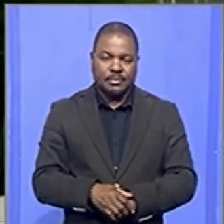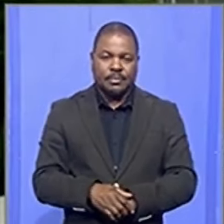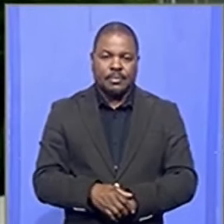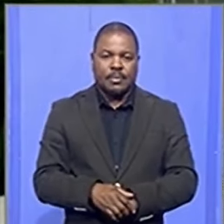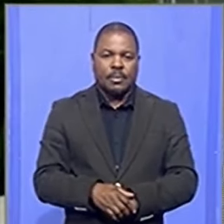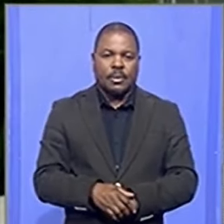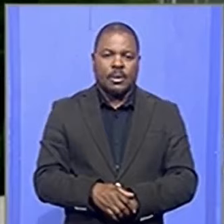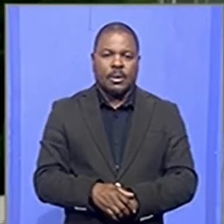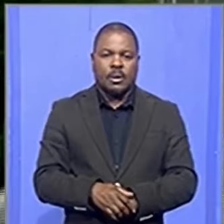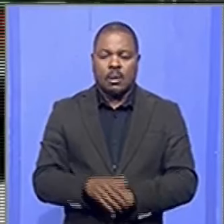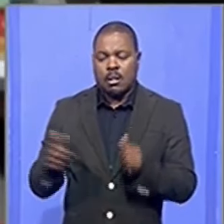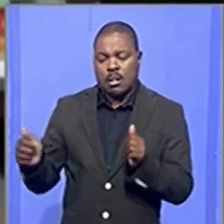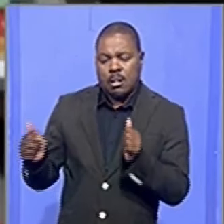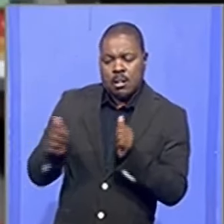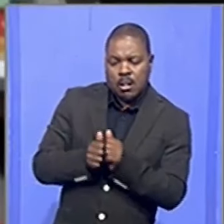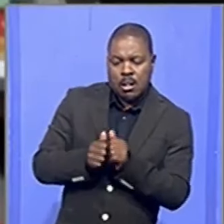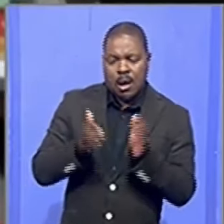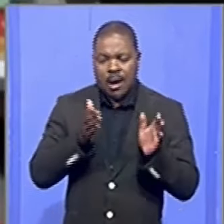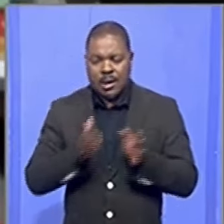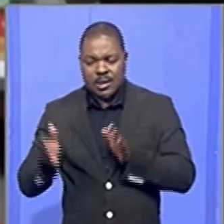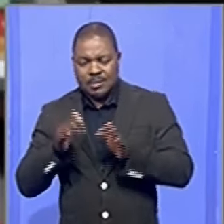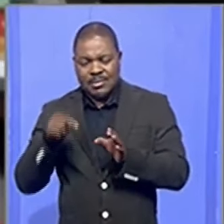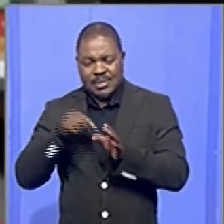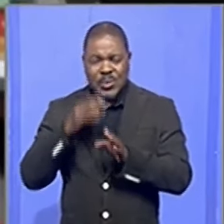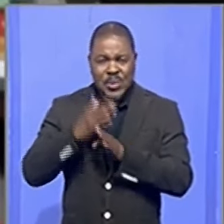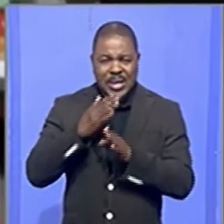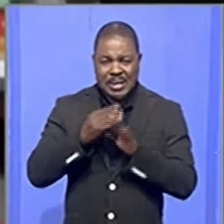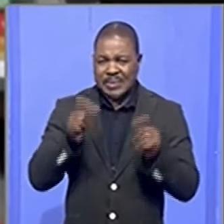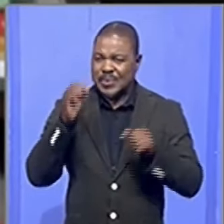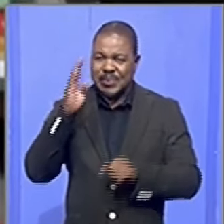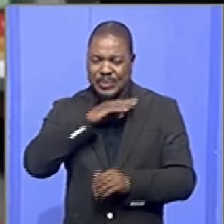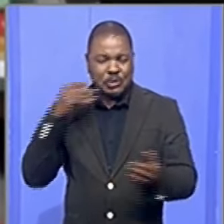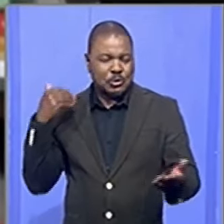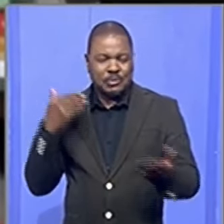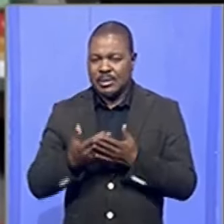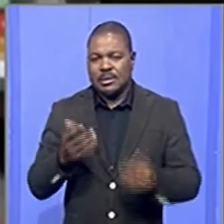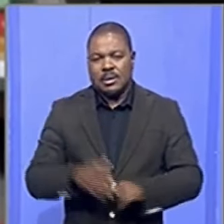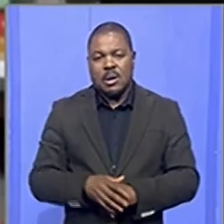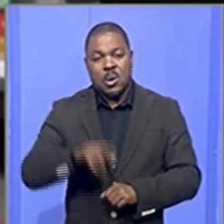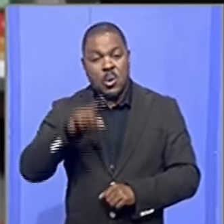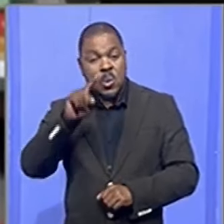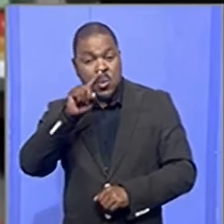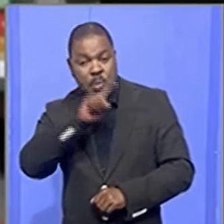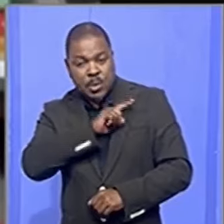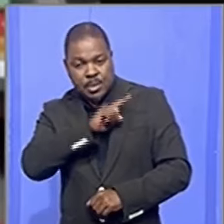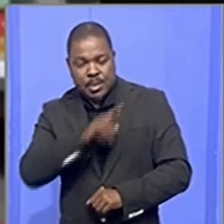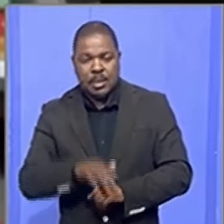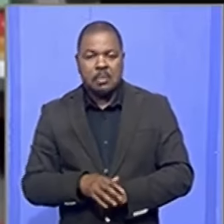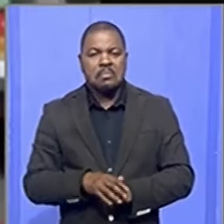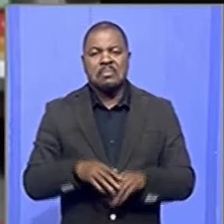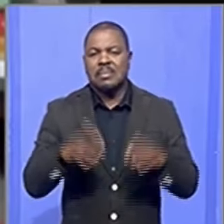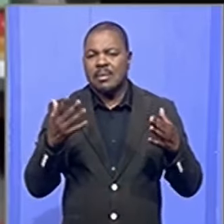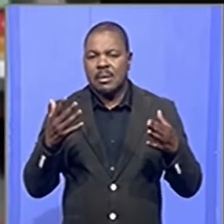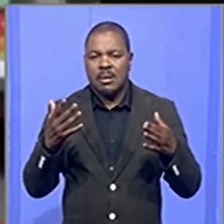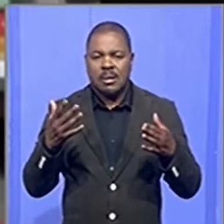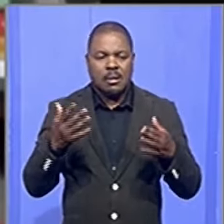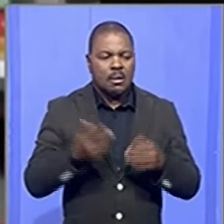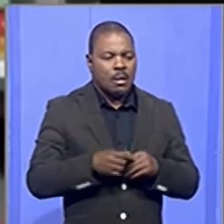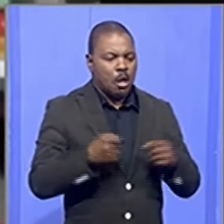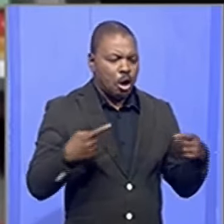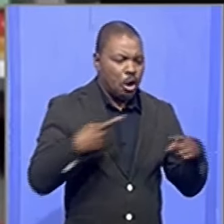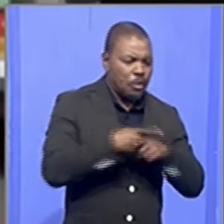Coalition arrangements have been unworkable and unstable, largely because of a missing link between